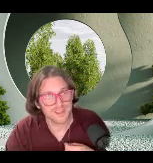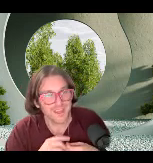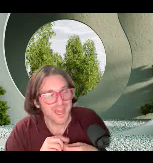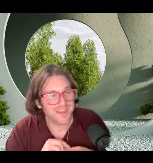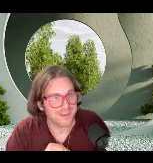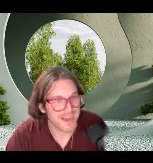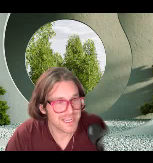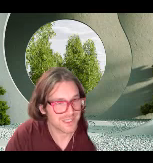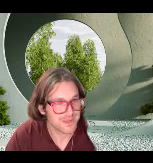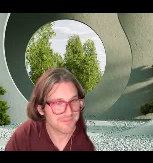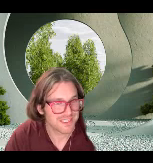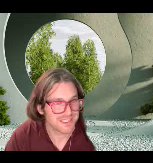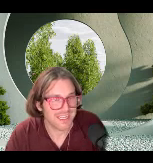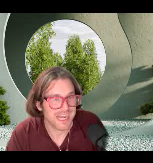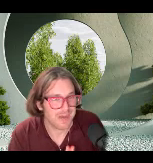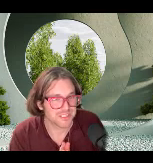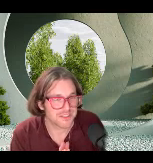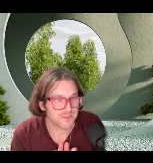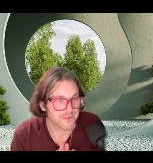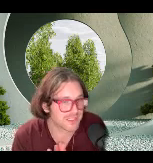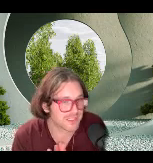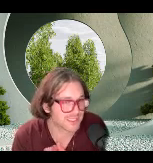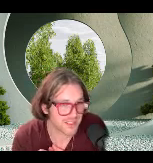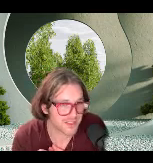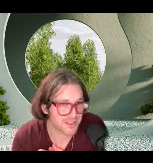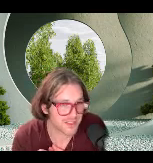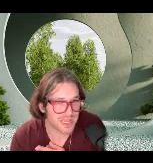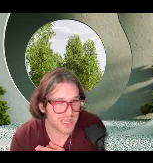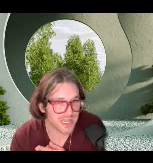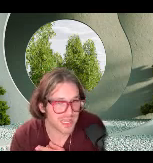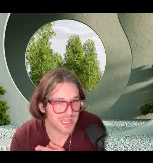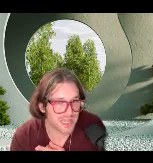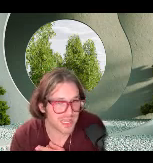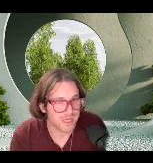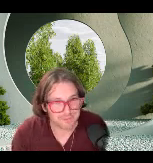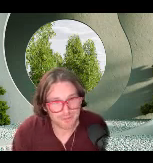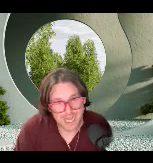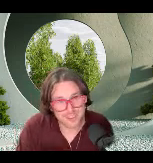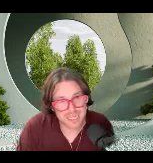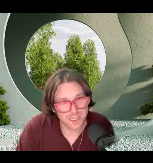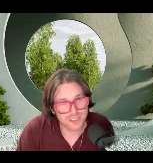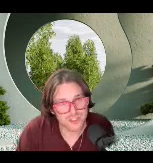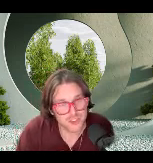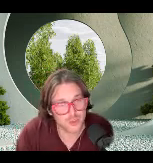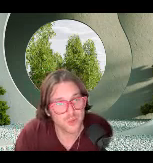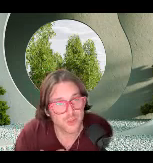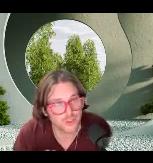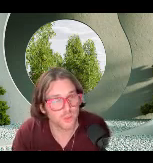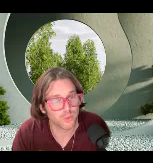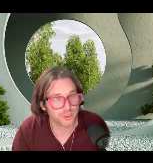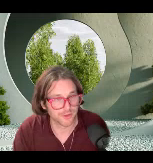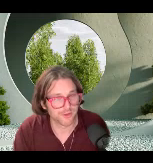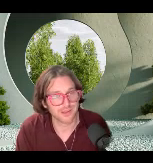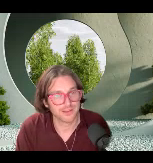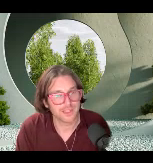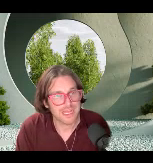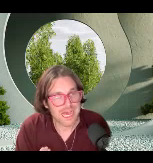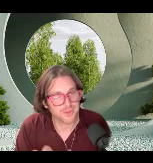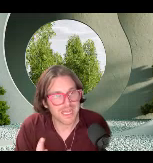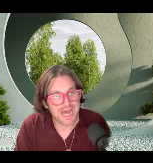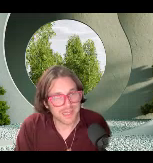And then finally, we have designing options for building knowledge. How do we connect prior knowledge to